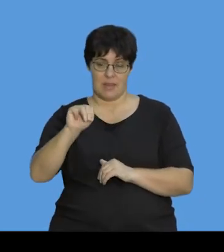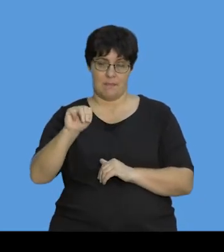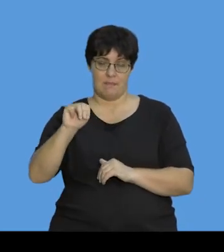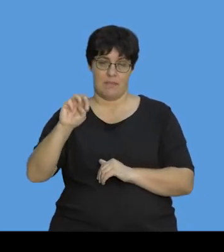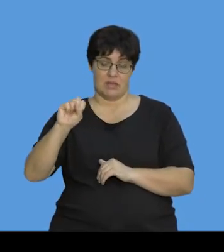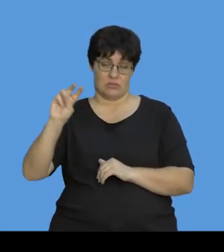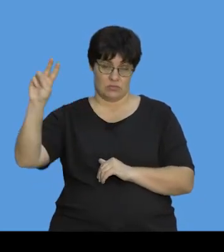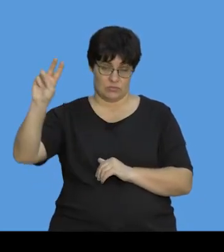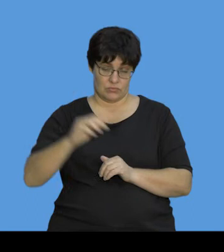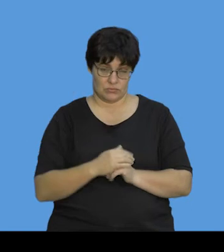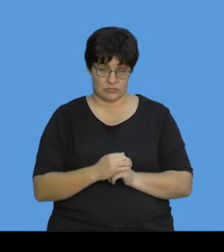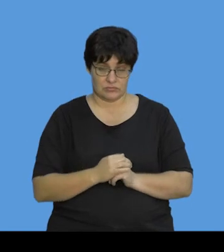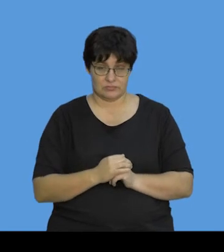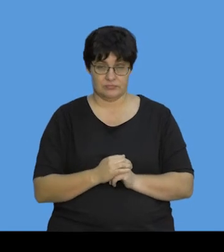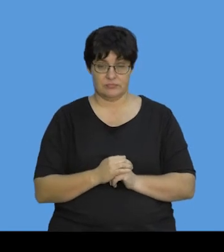9,8.